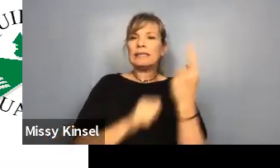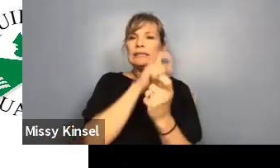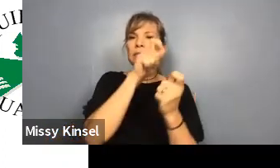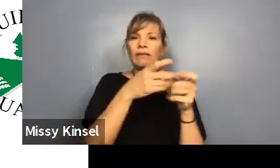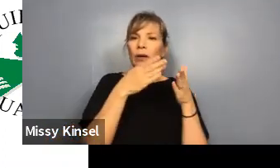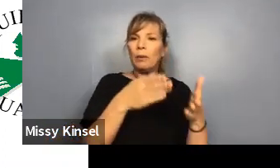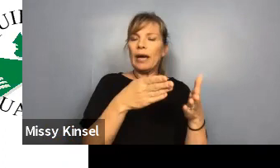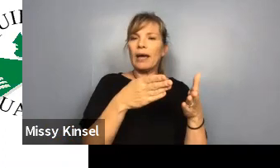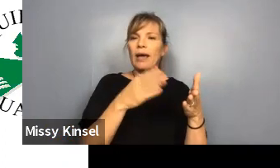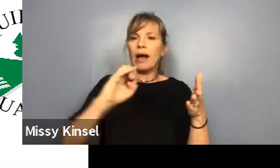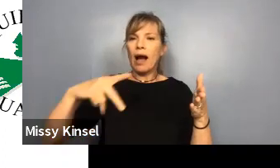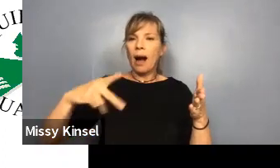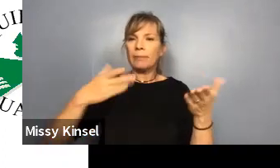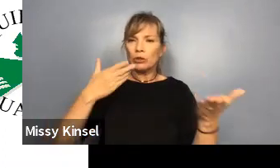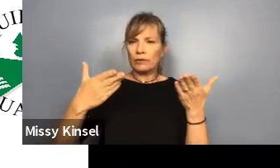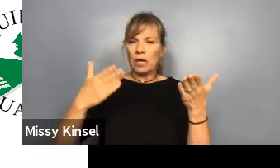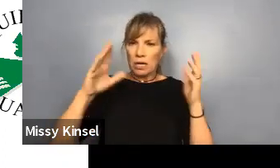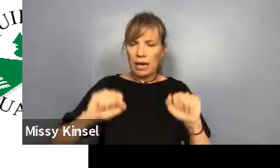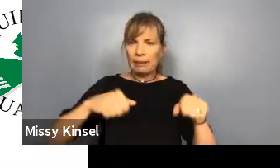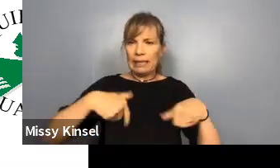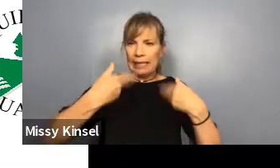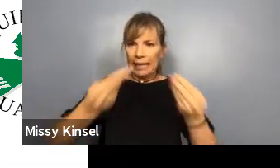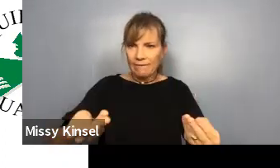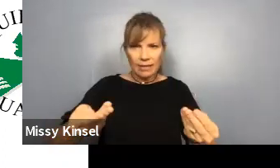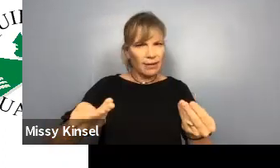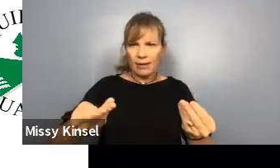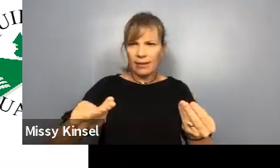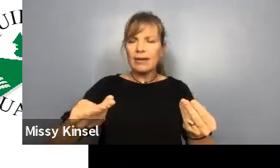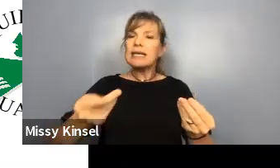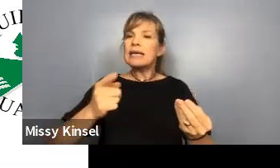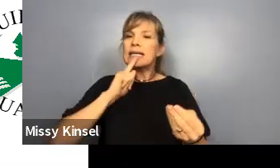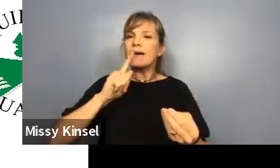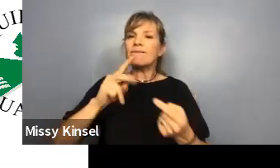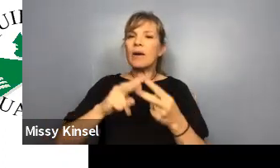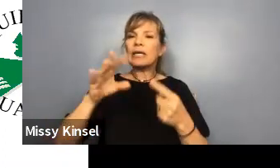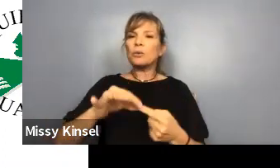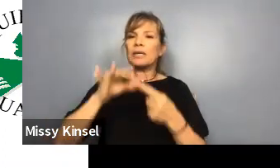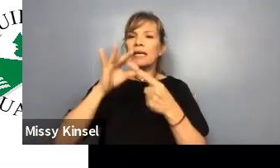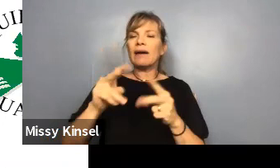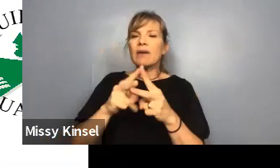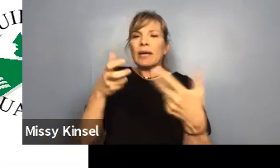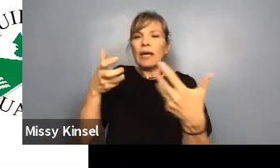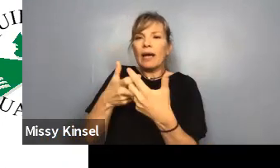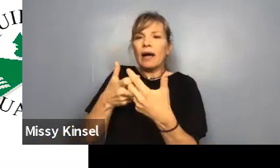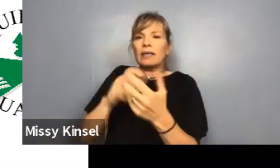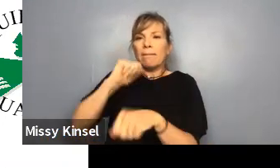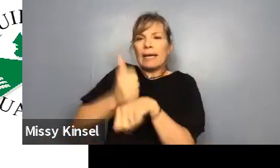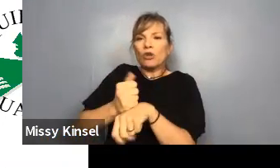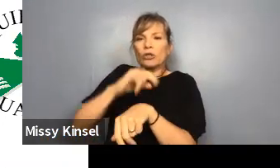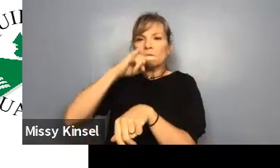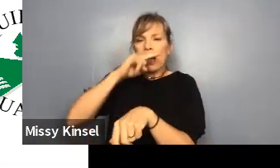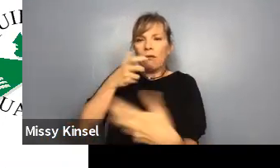that compensatory services can be delivered. It's unique and individualized based on your child.